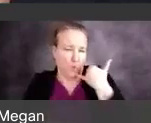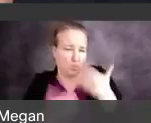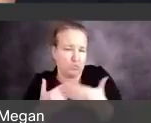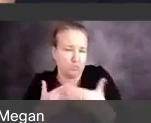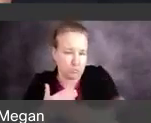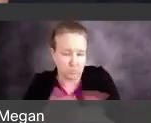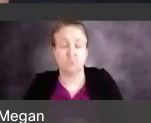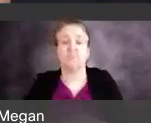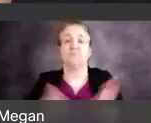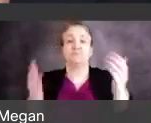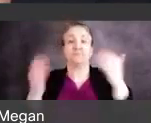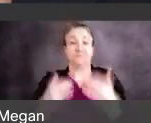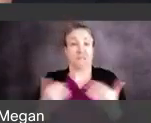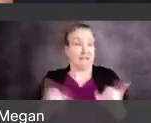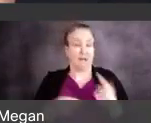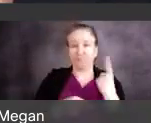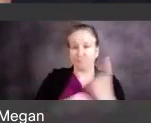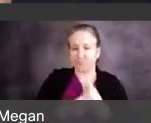regular update,